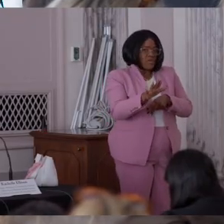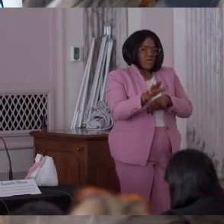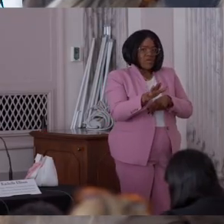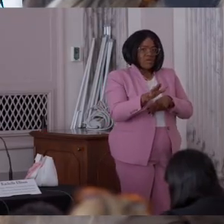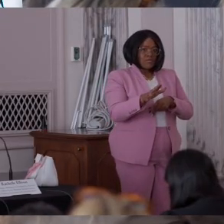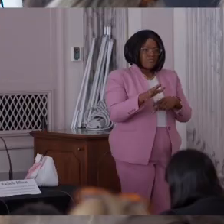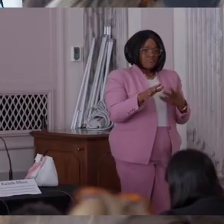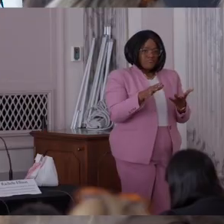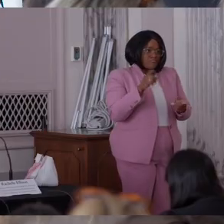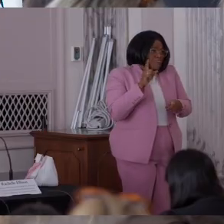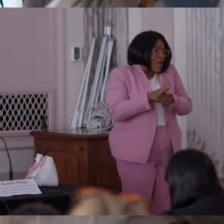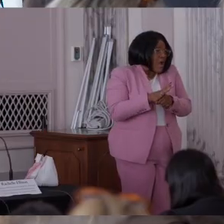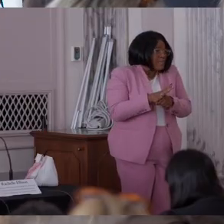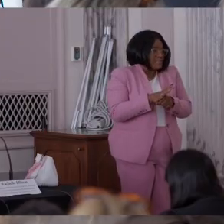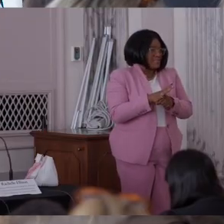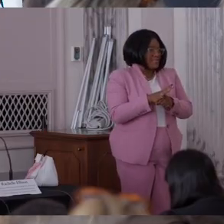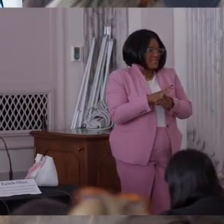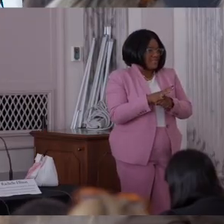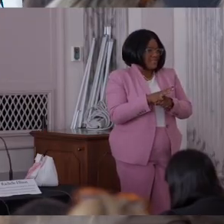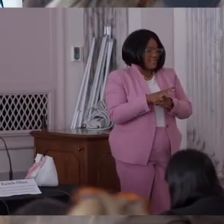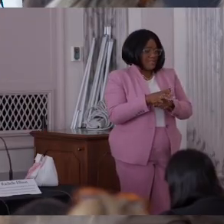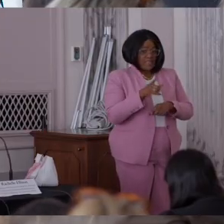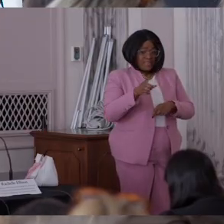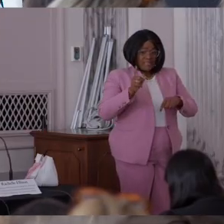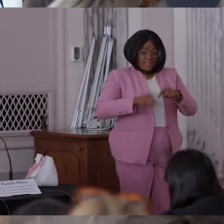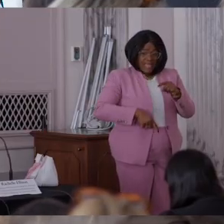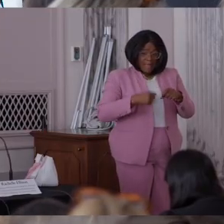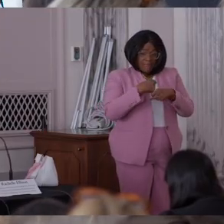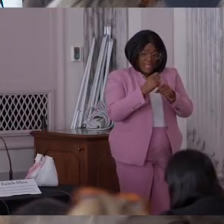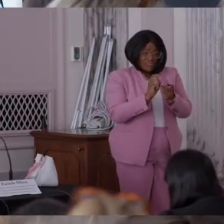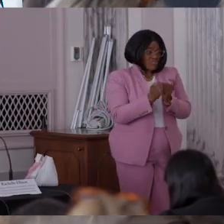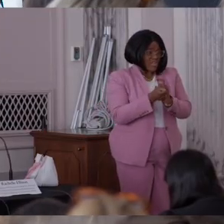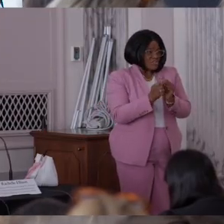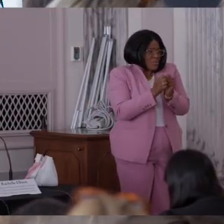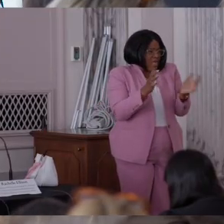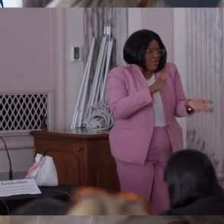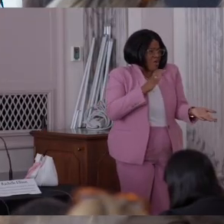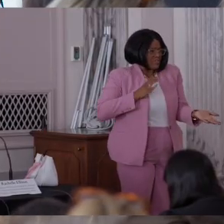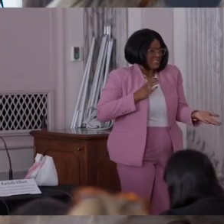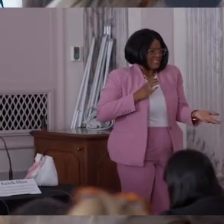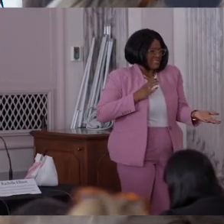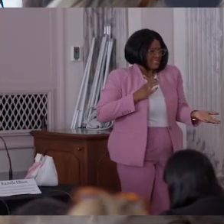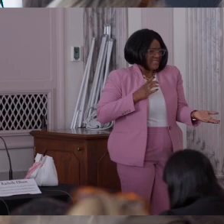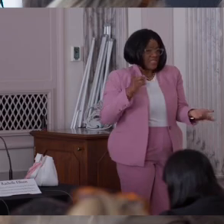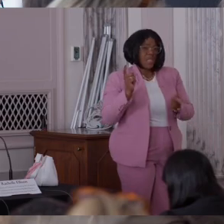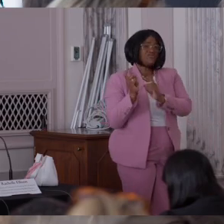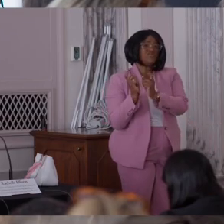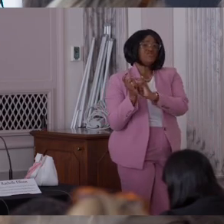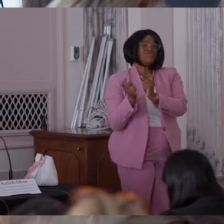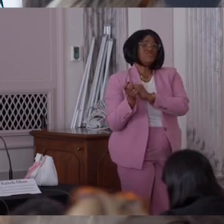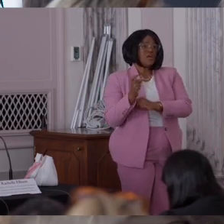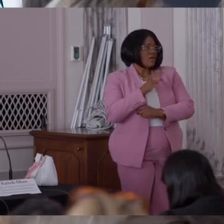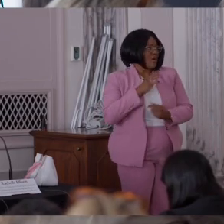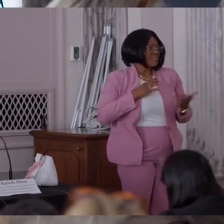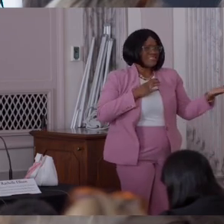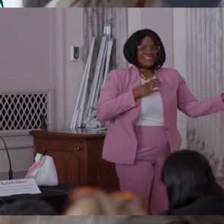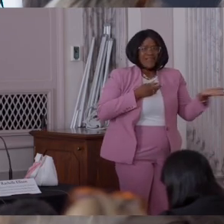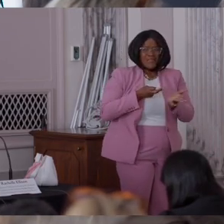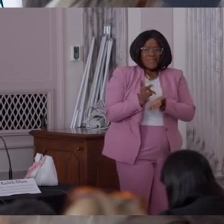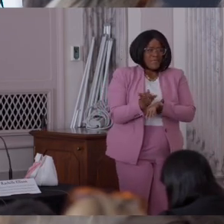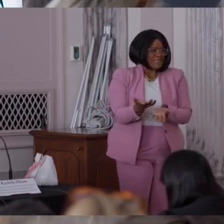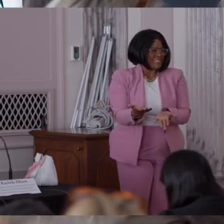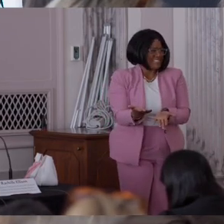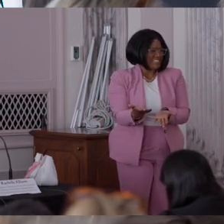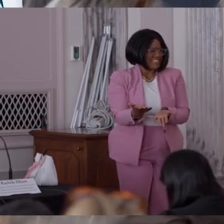promise that they can't make changes without Congress giving permission to make